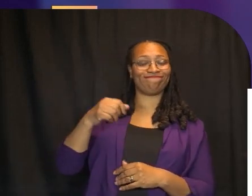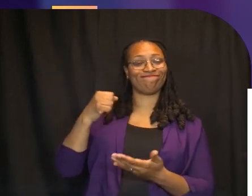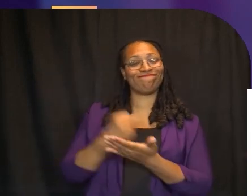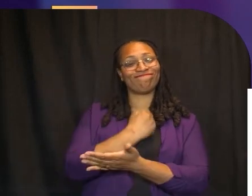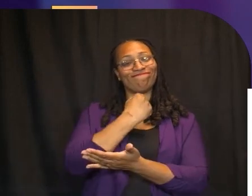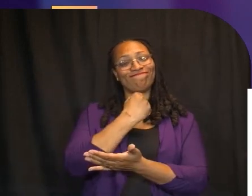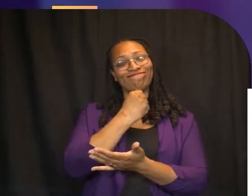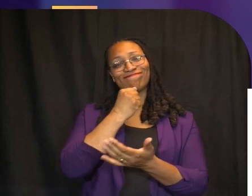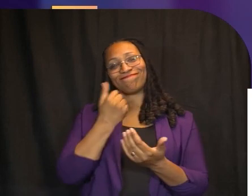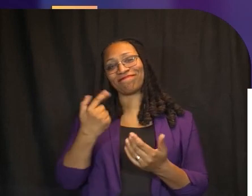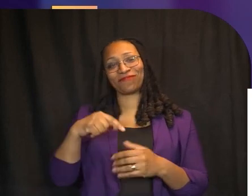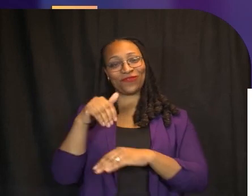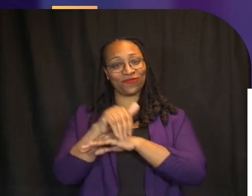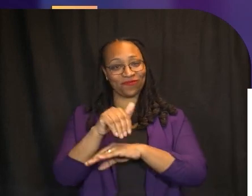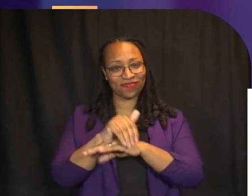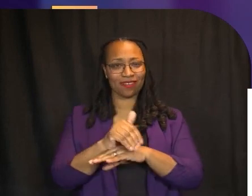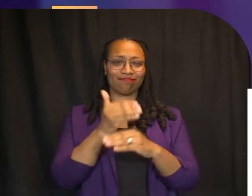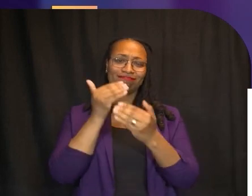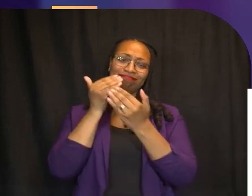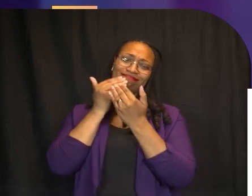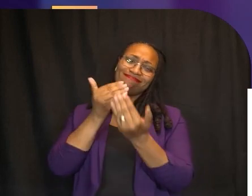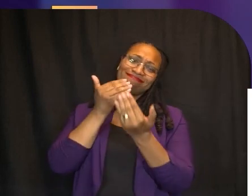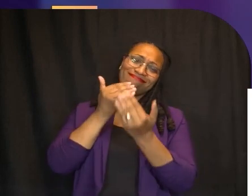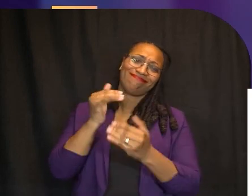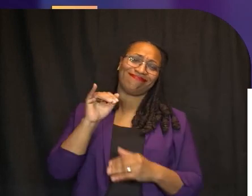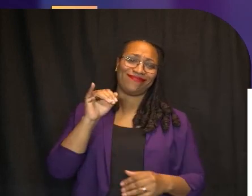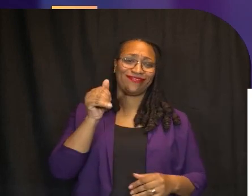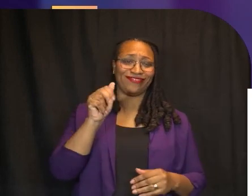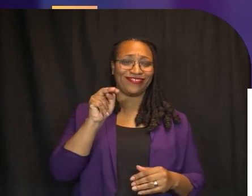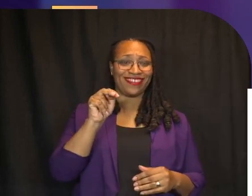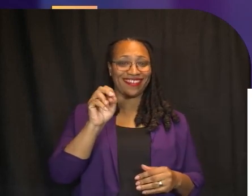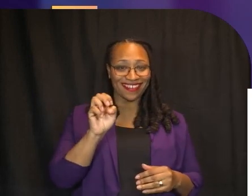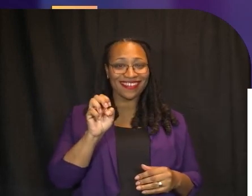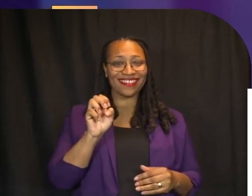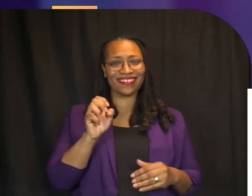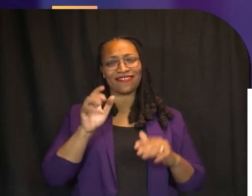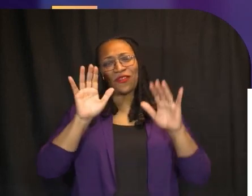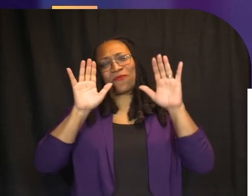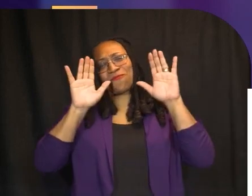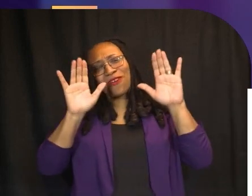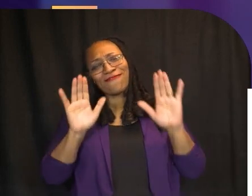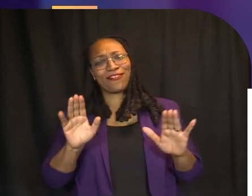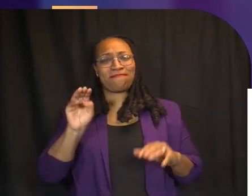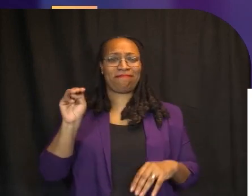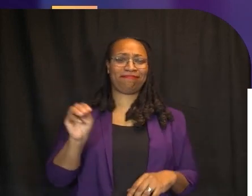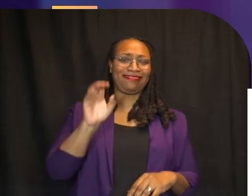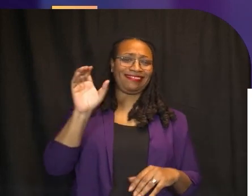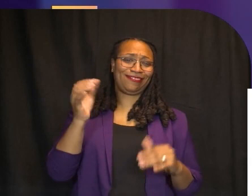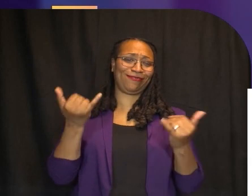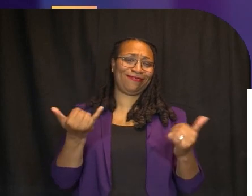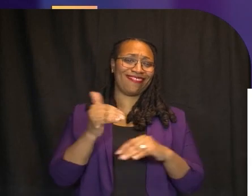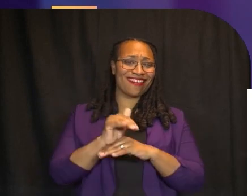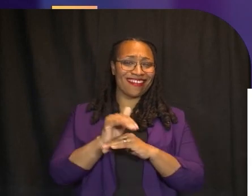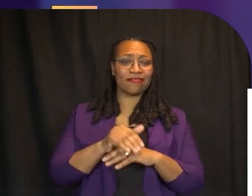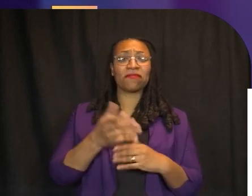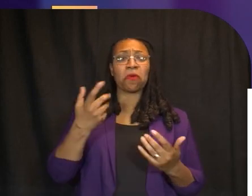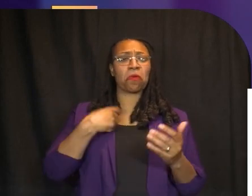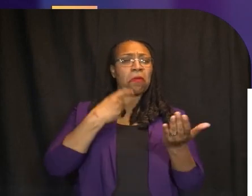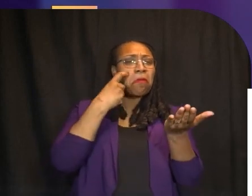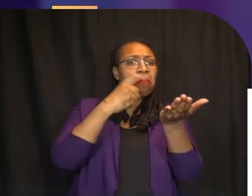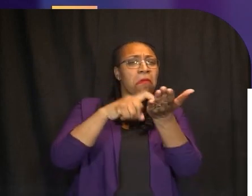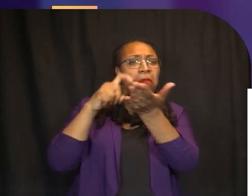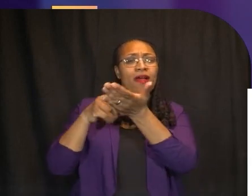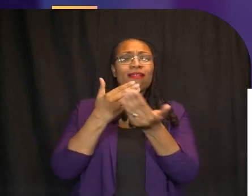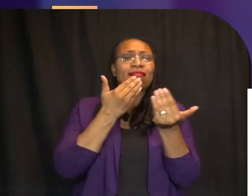platinum sponsors for their support. AT&T, Bender Consulting Services, Comcast